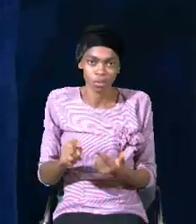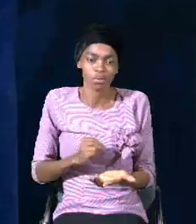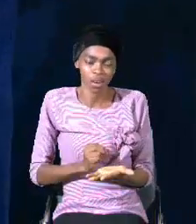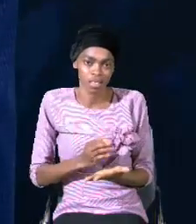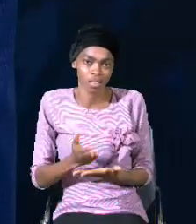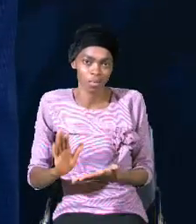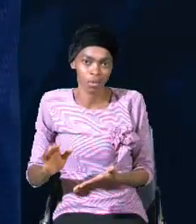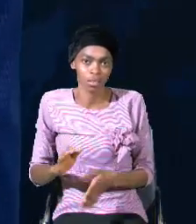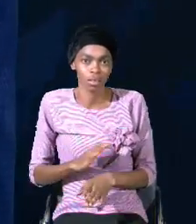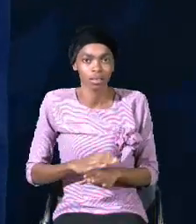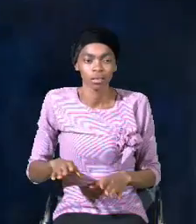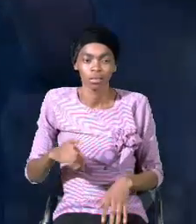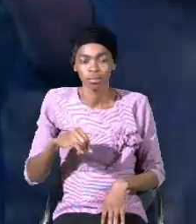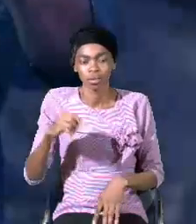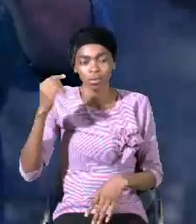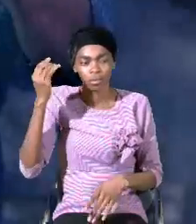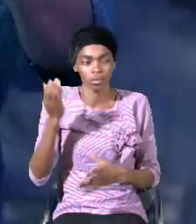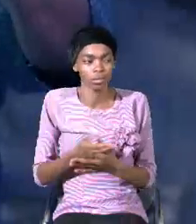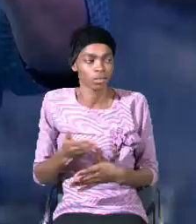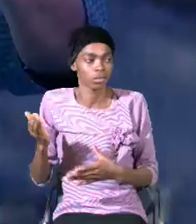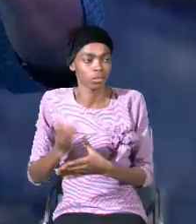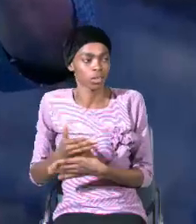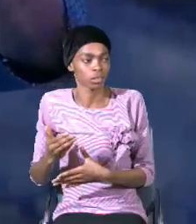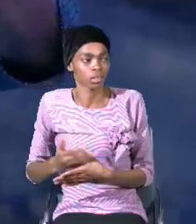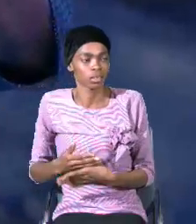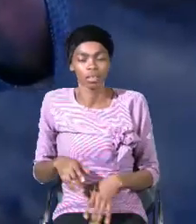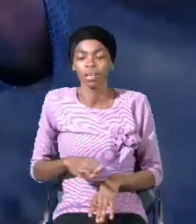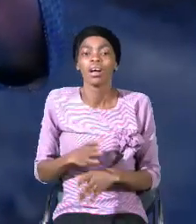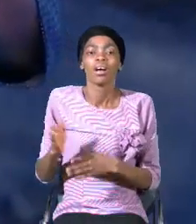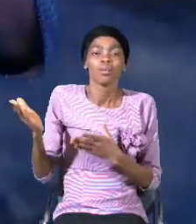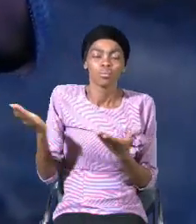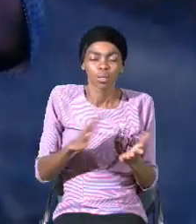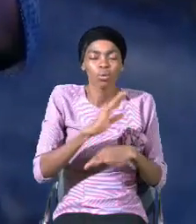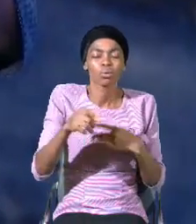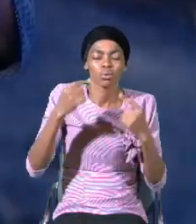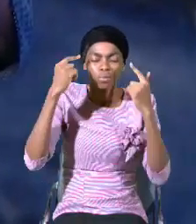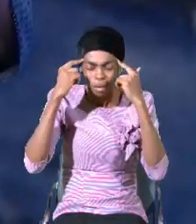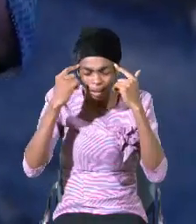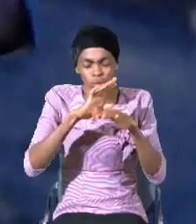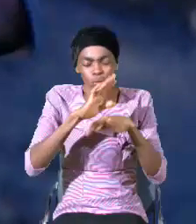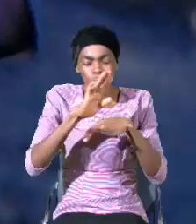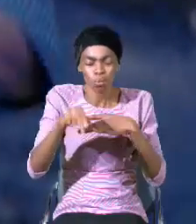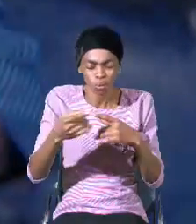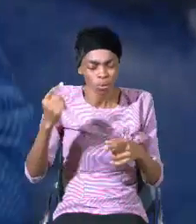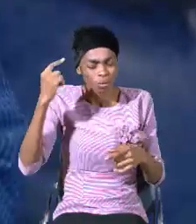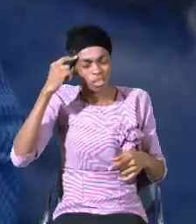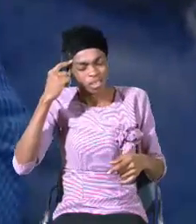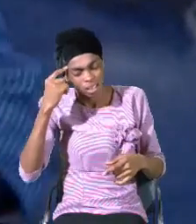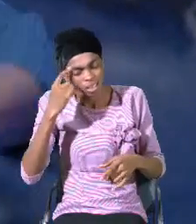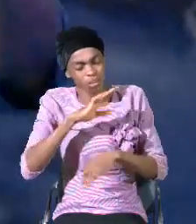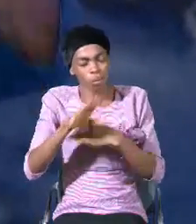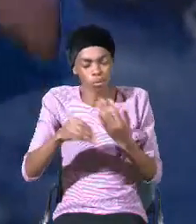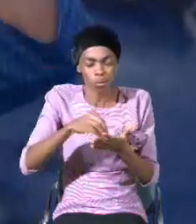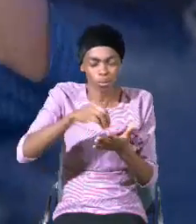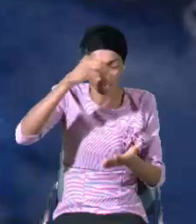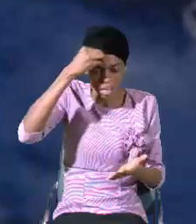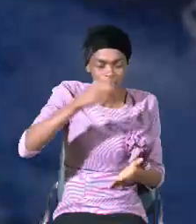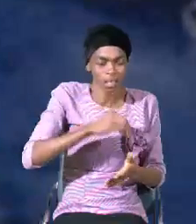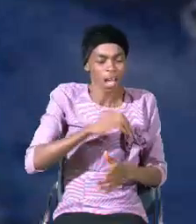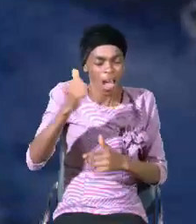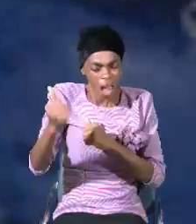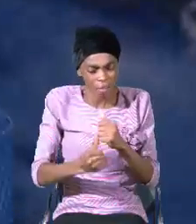be absent-minded. Bring all your heart, bring all your mind, bring all your intelligence, bring all your learning, bring